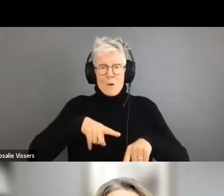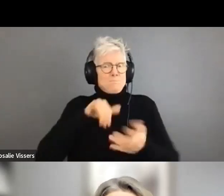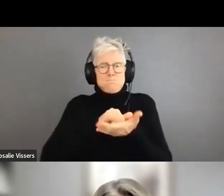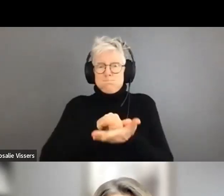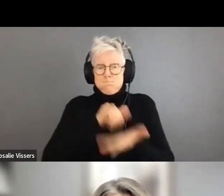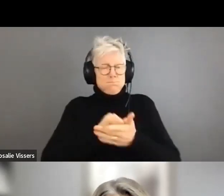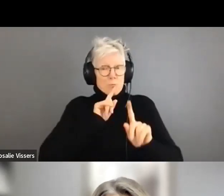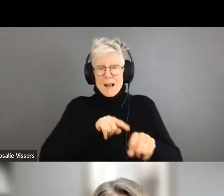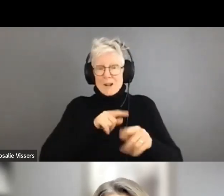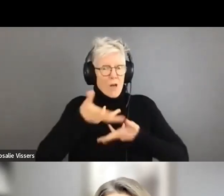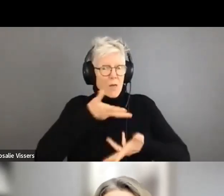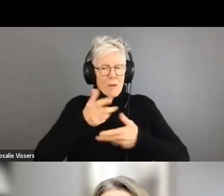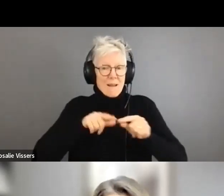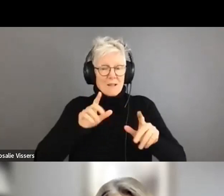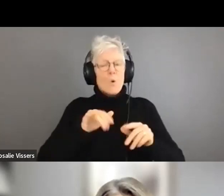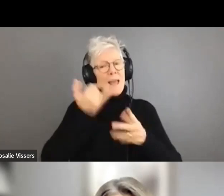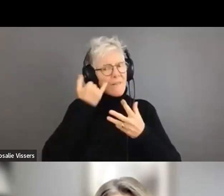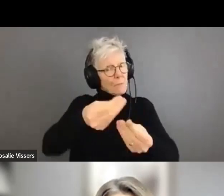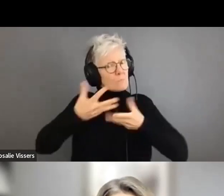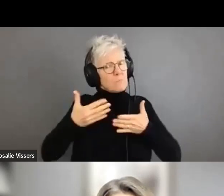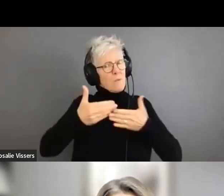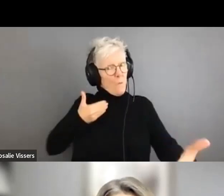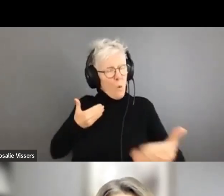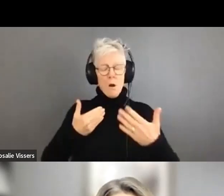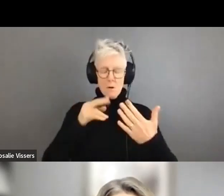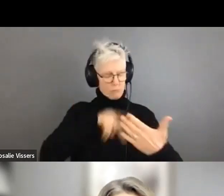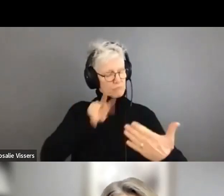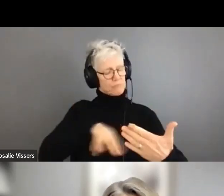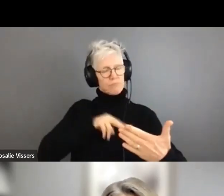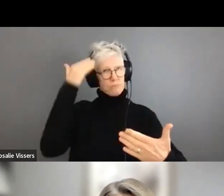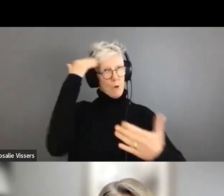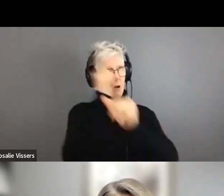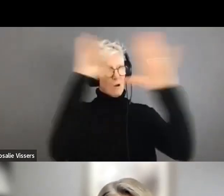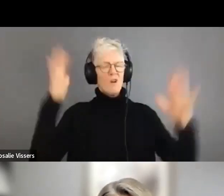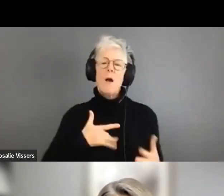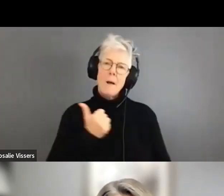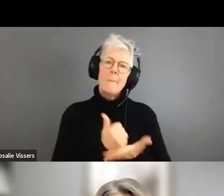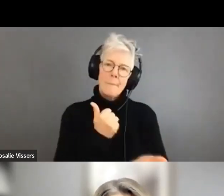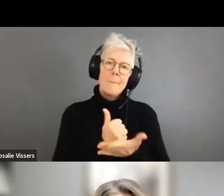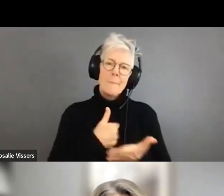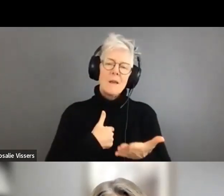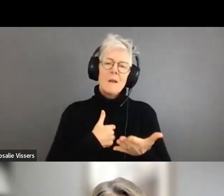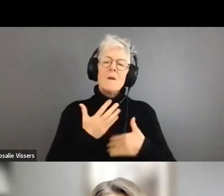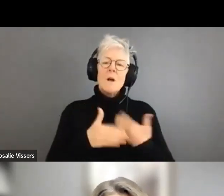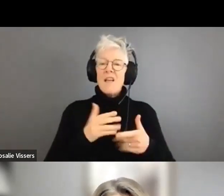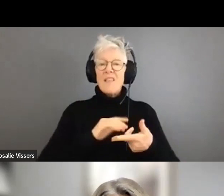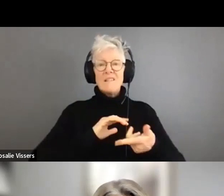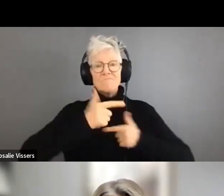the overall questions and direction of what we were talking about, and then just turn it into a